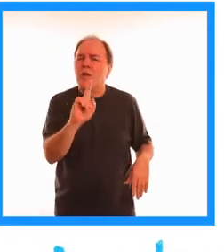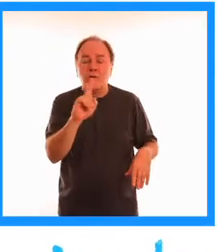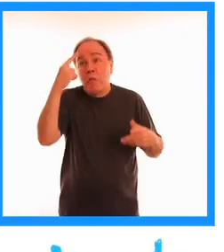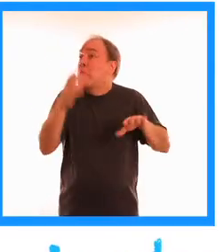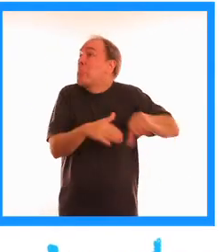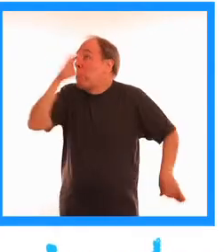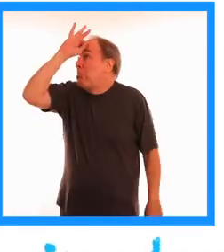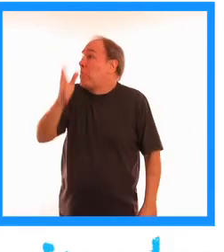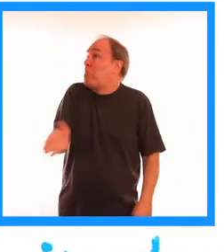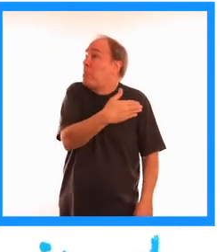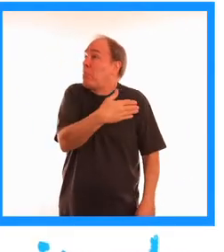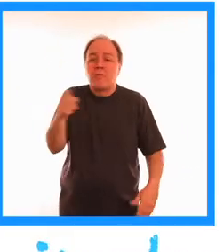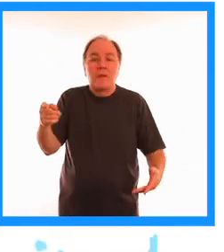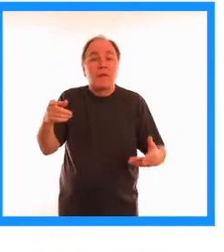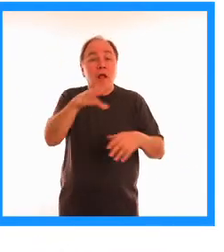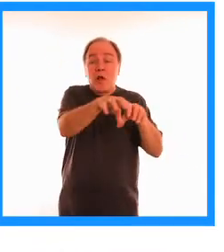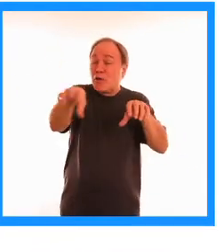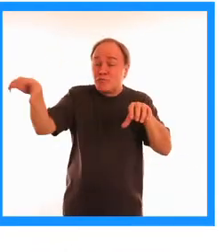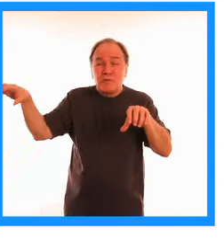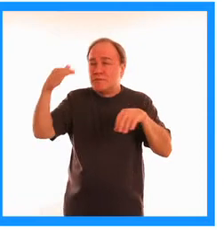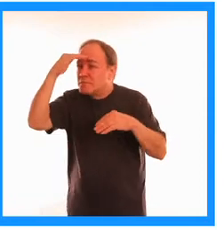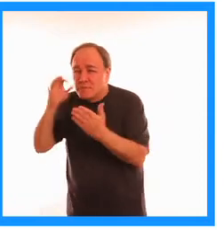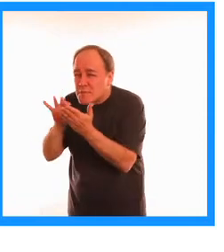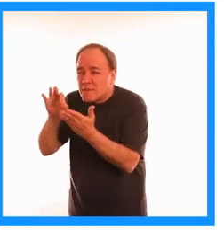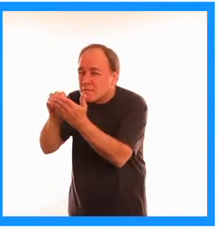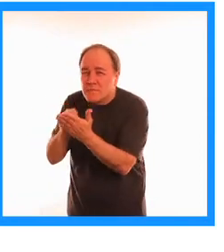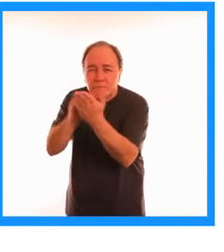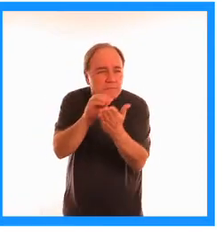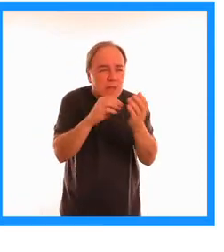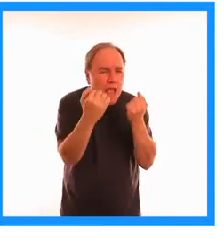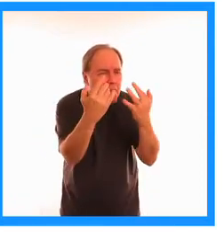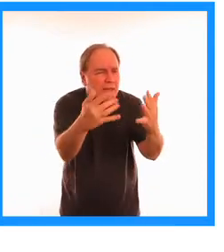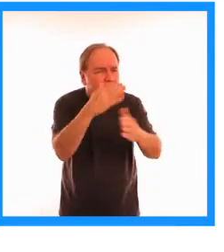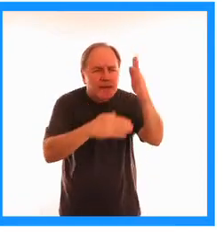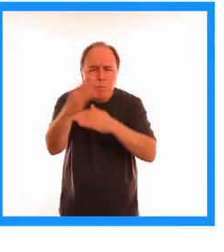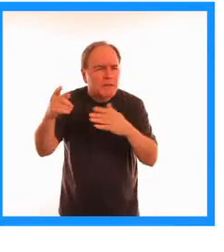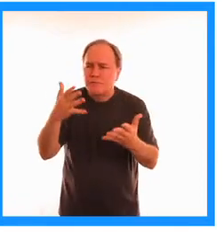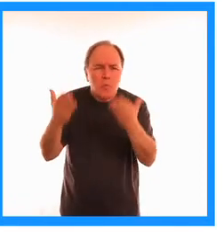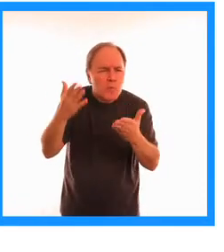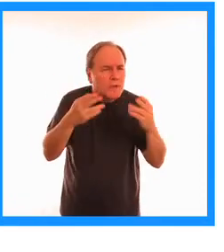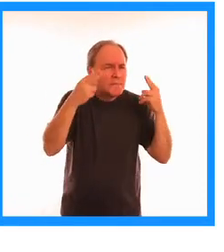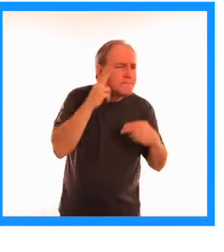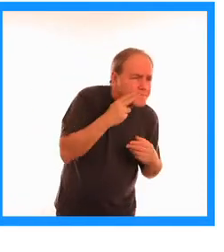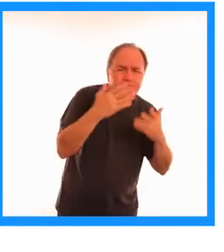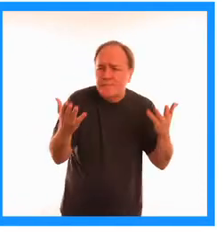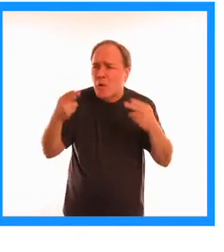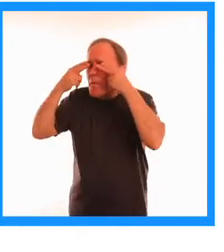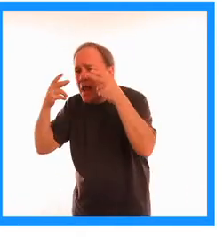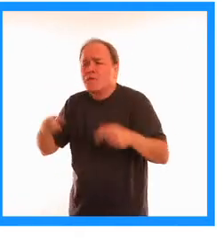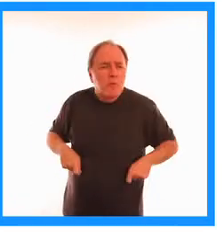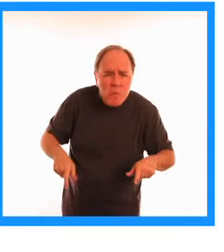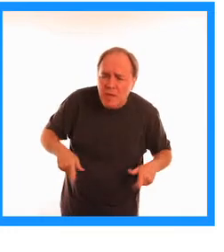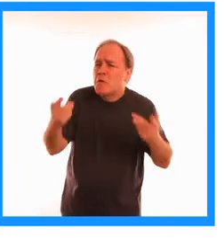Inclusion must be the goal. It goes beyond integration. To take an example from the field of education, integration might be attempted simply by